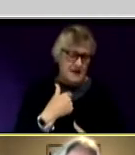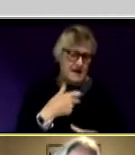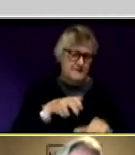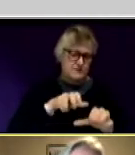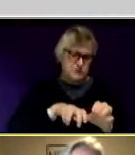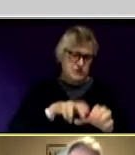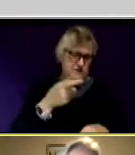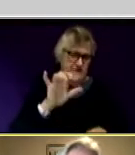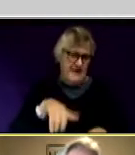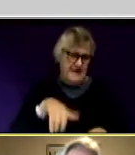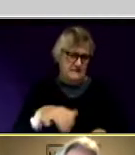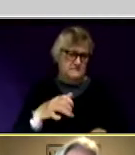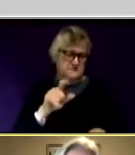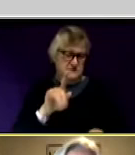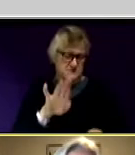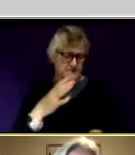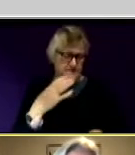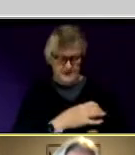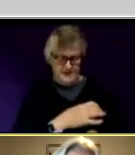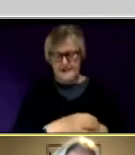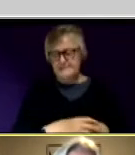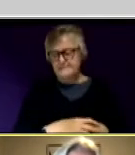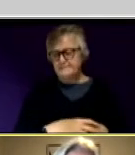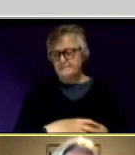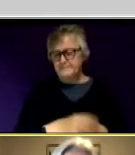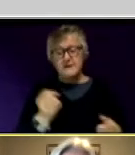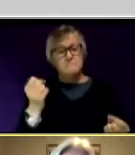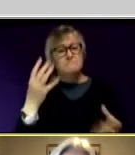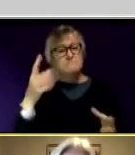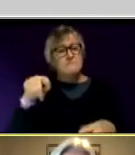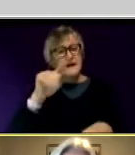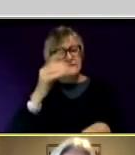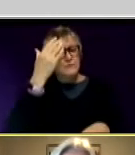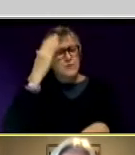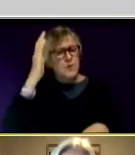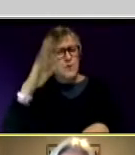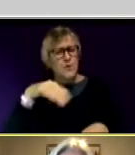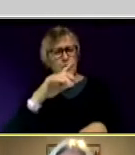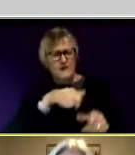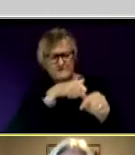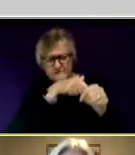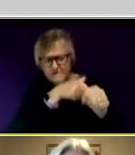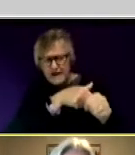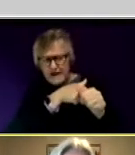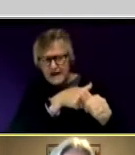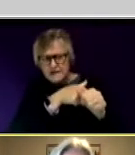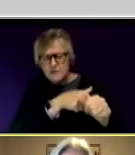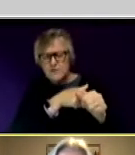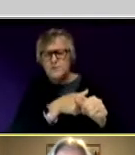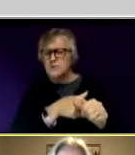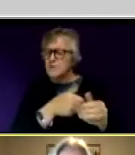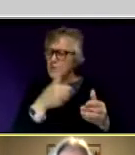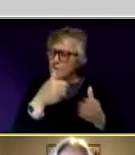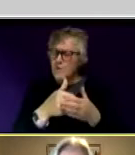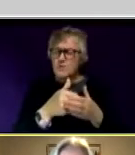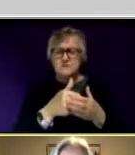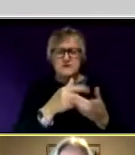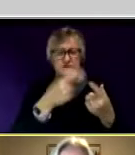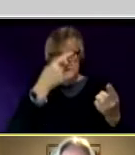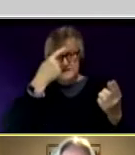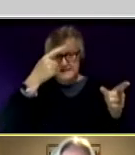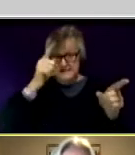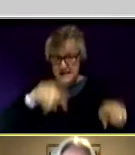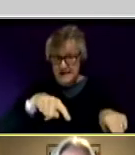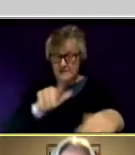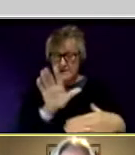As many of you know, we follow closely the status of the settlement and agreement